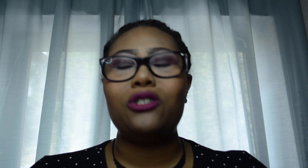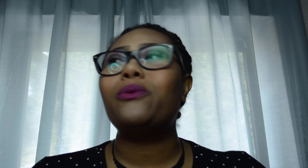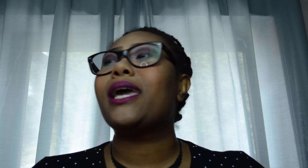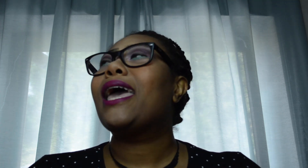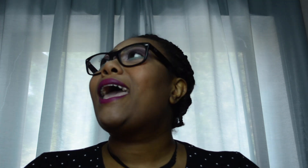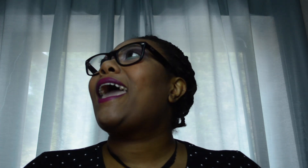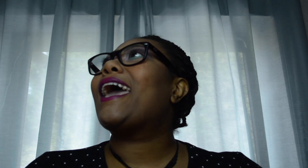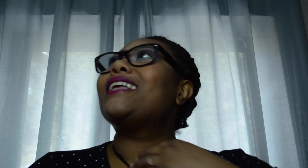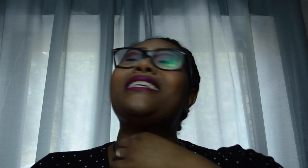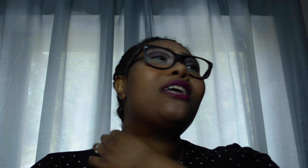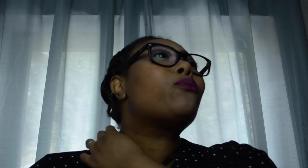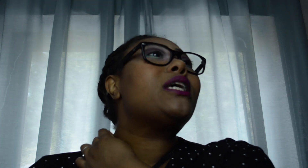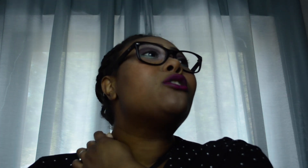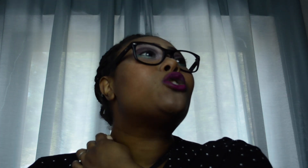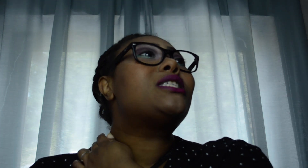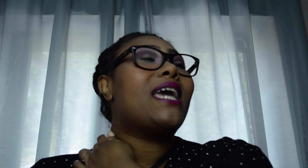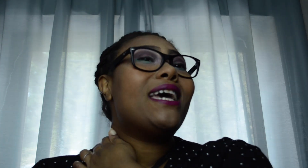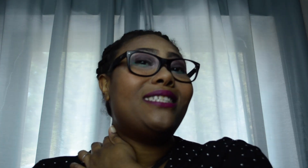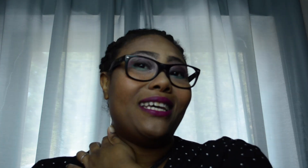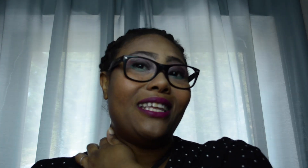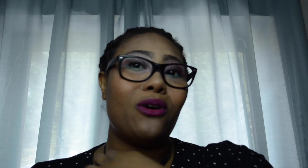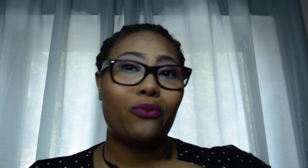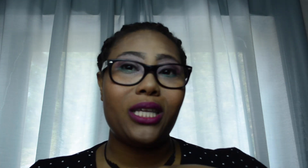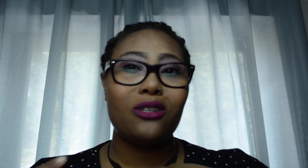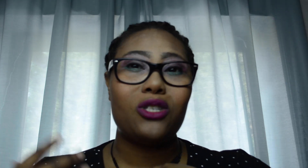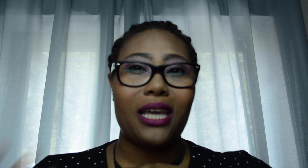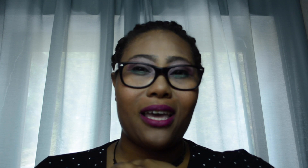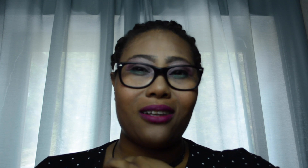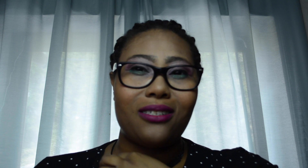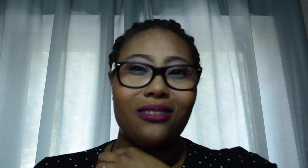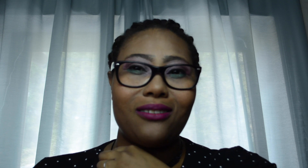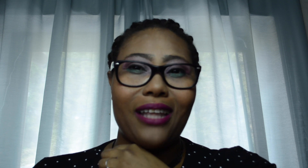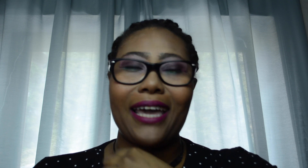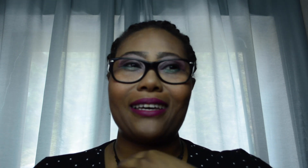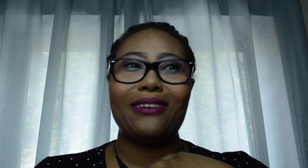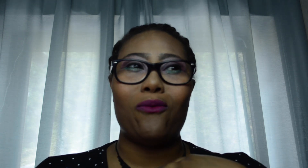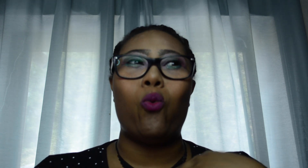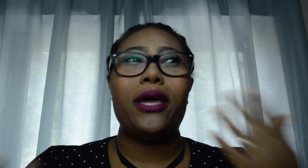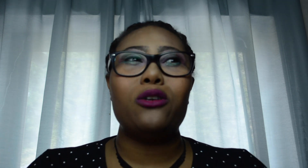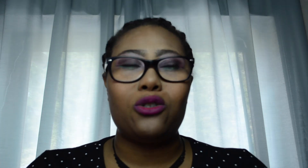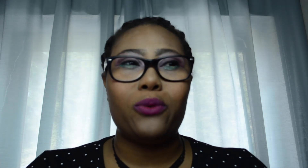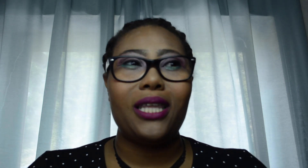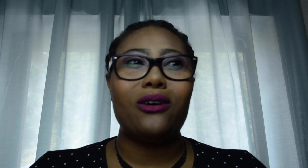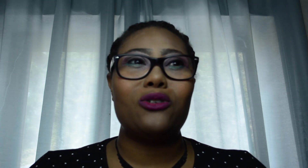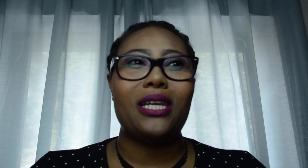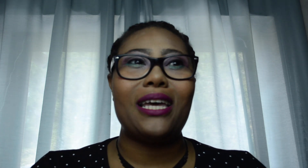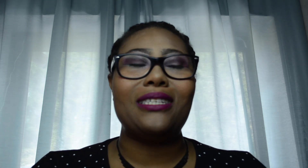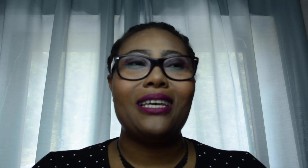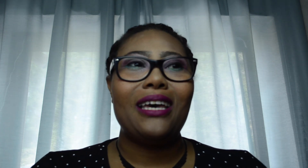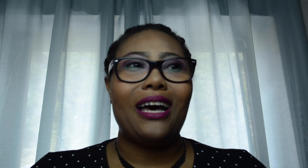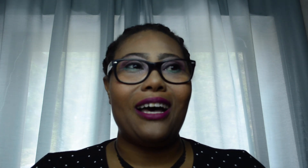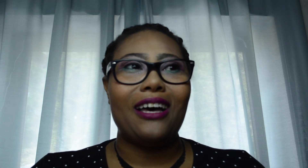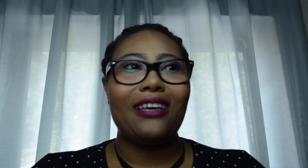what you're doing. And they don't really understand it. They don't really understand, like, what you're doing. They don't